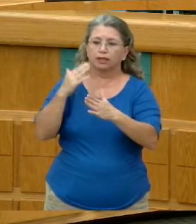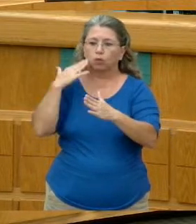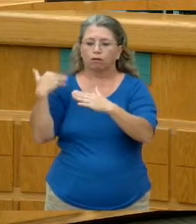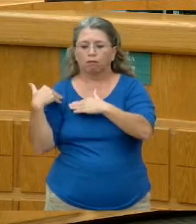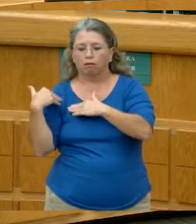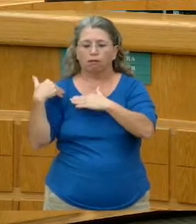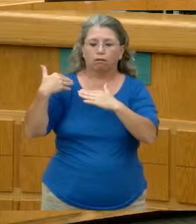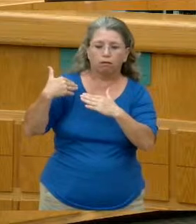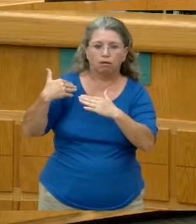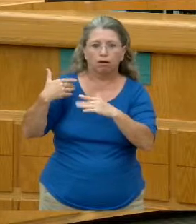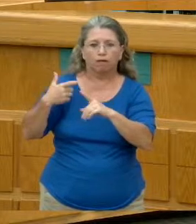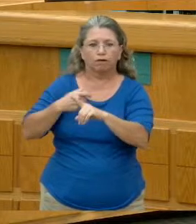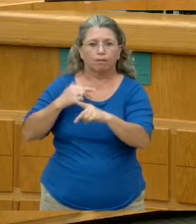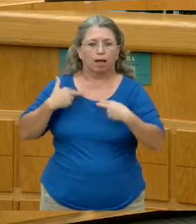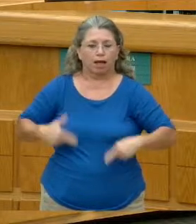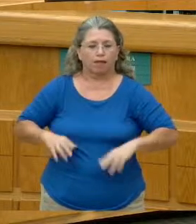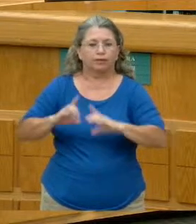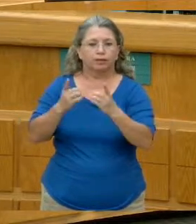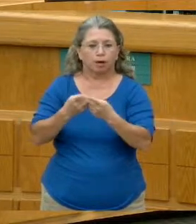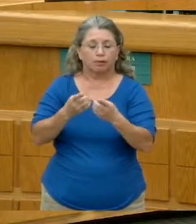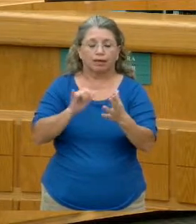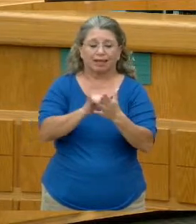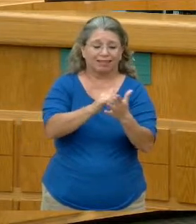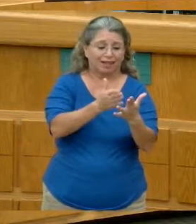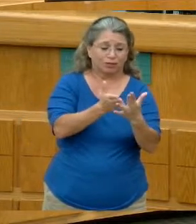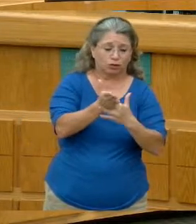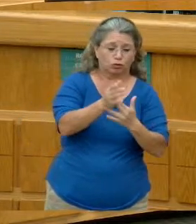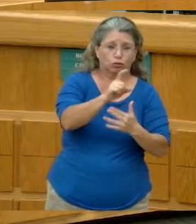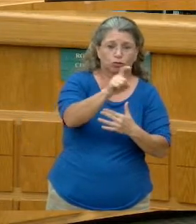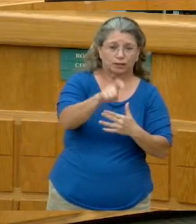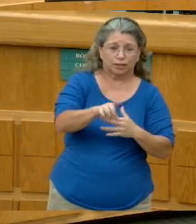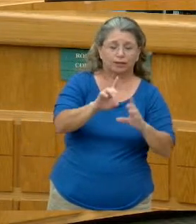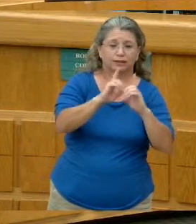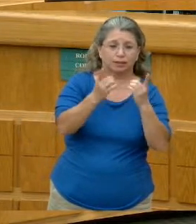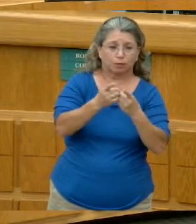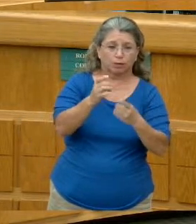health department. And this is courtesy of the state of Texas and Texas